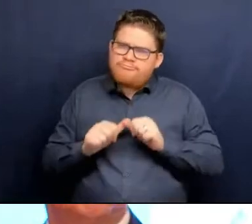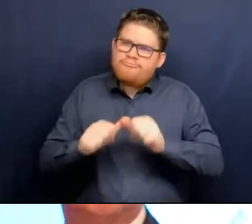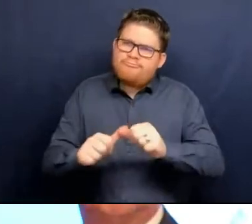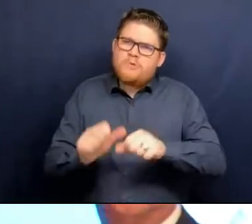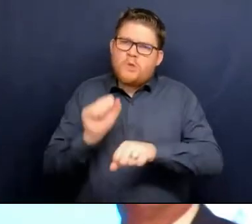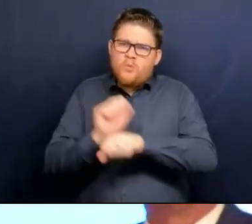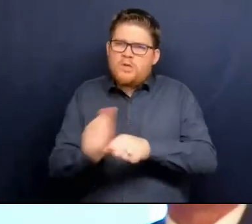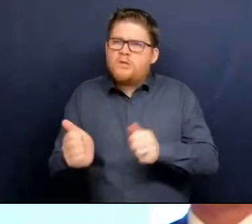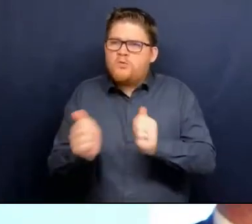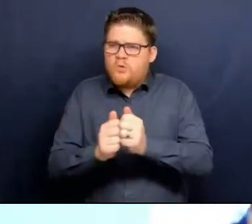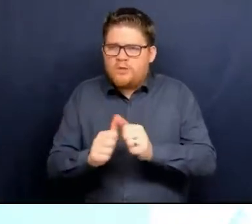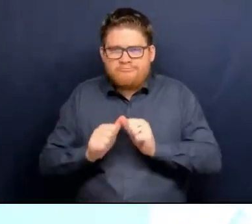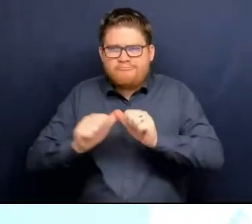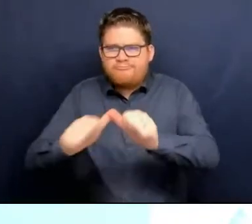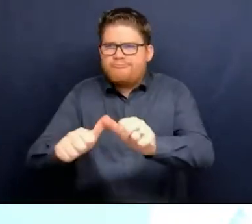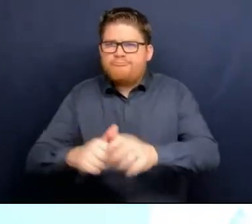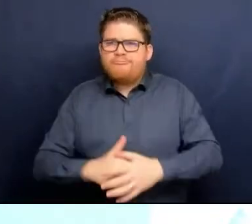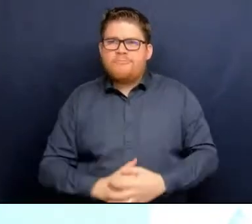Lisa, do you have a follow-up?